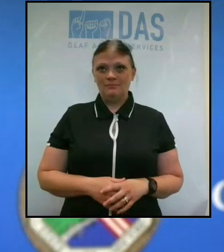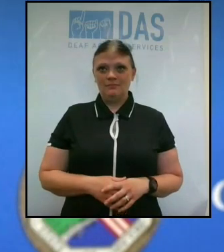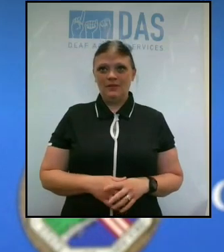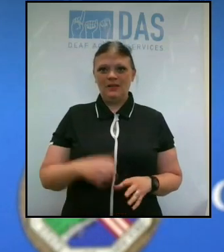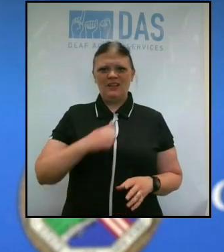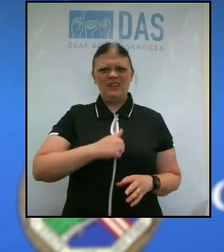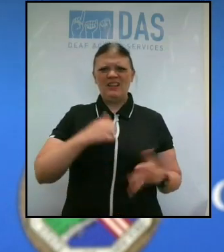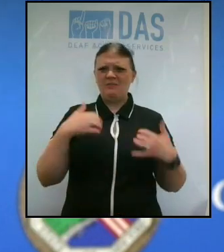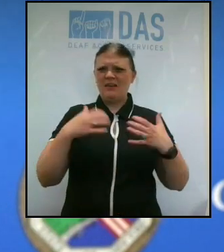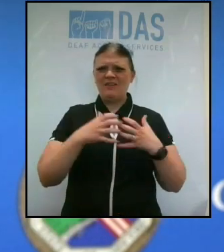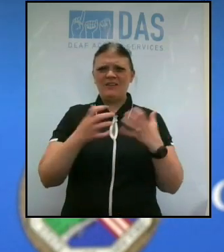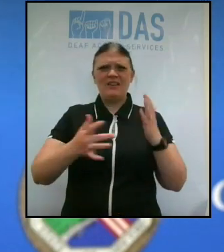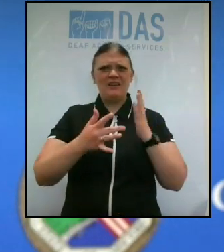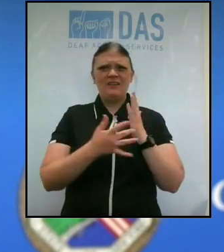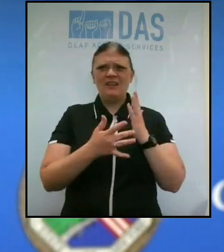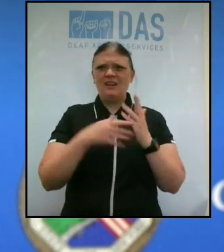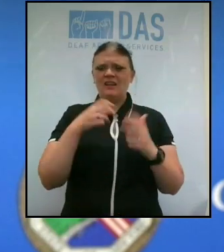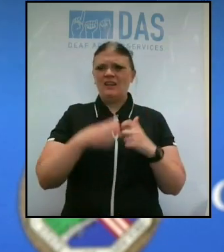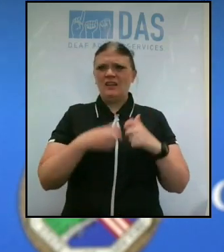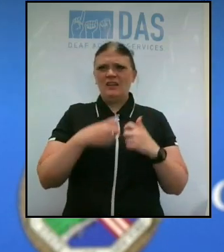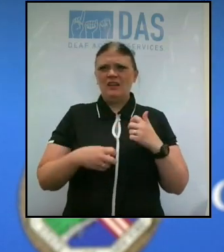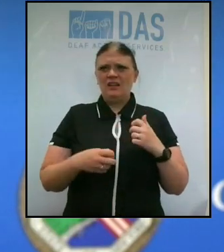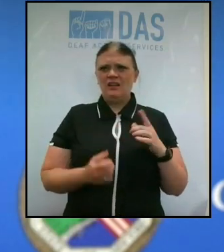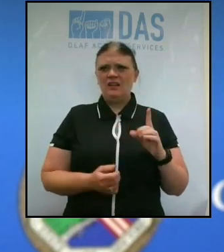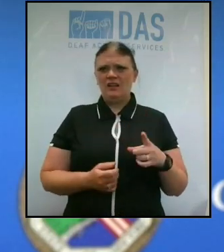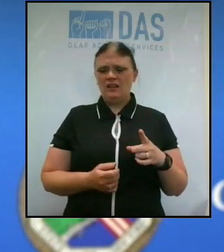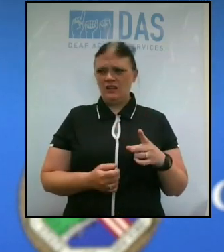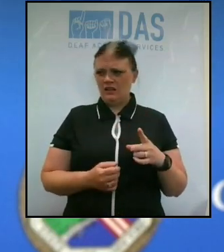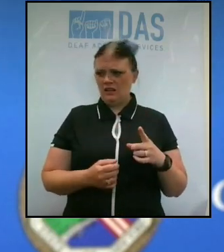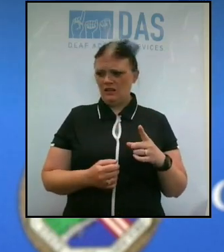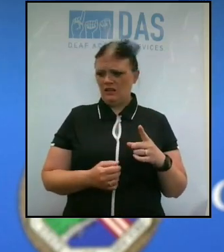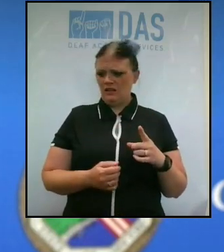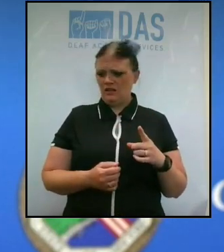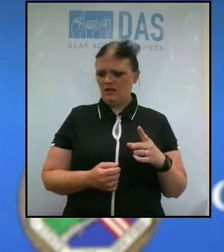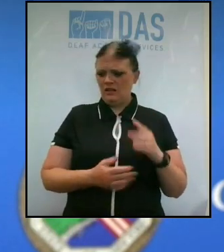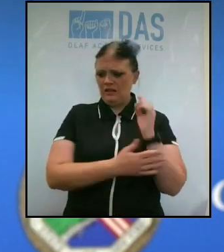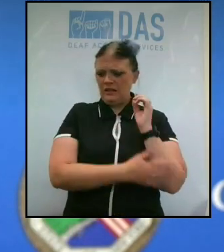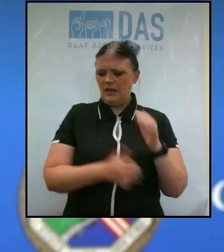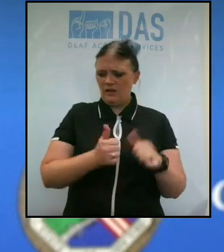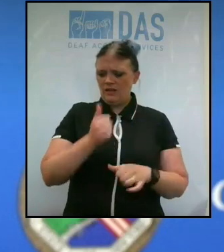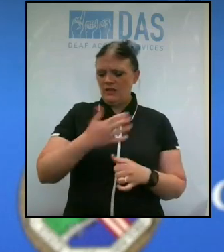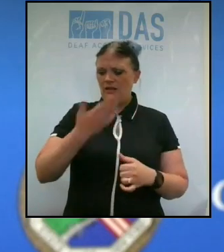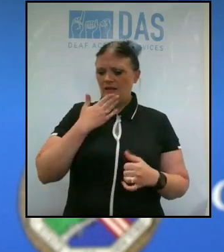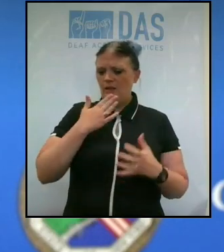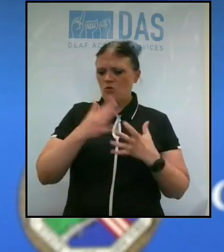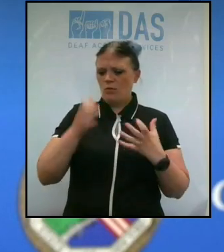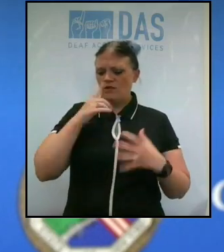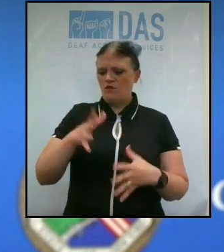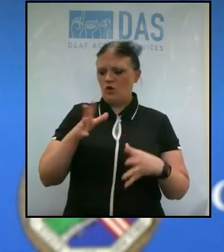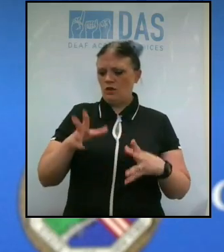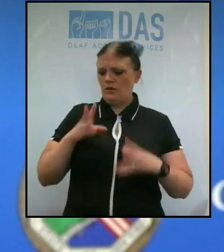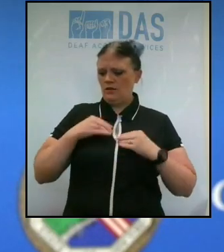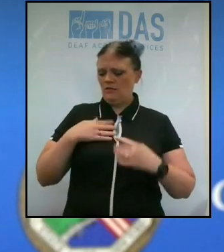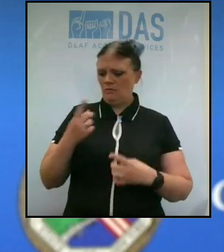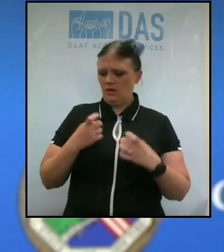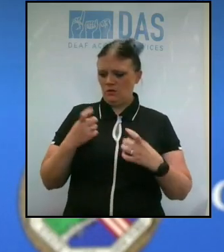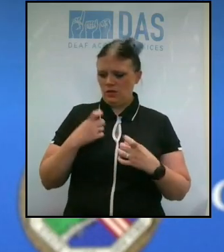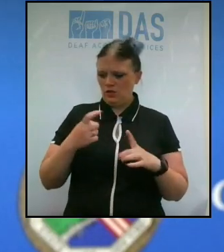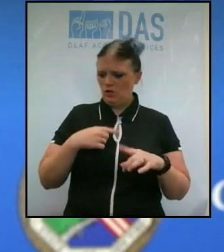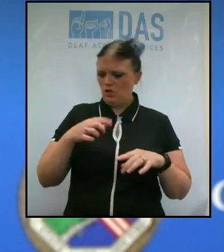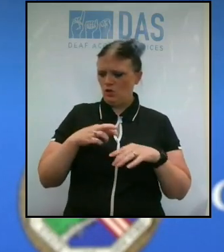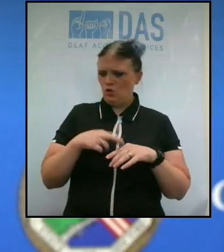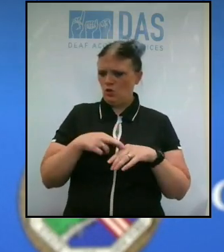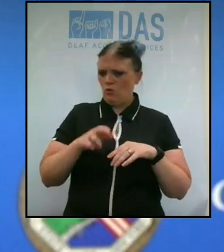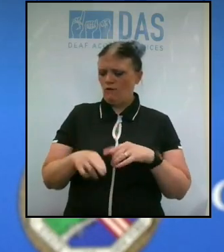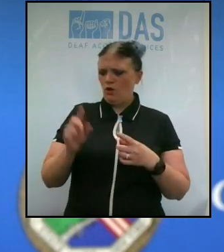Sorry, I'm having a lot of technological difficulties over here. County Executive, thank you so much for taking my question. So you referred earlier to